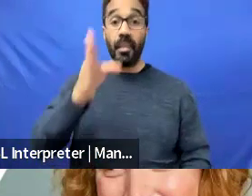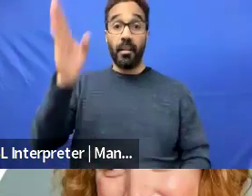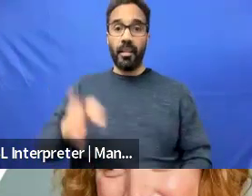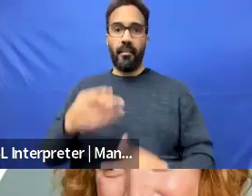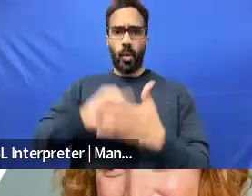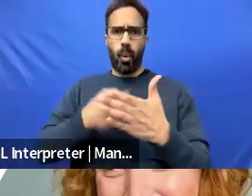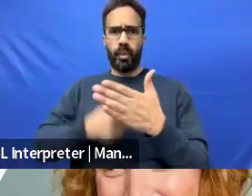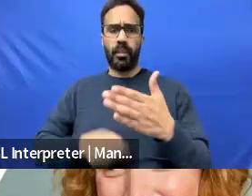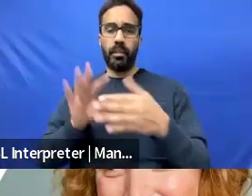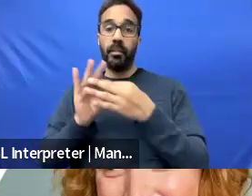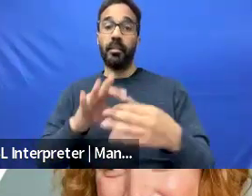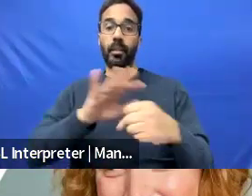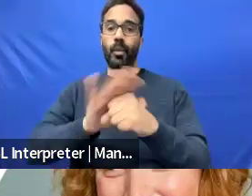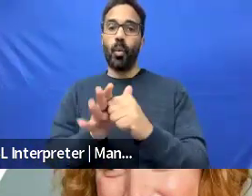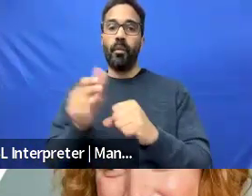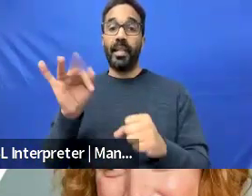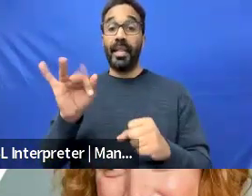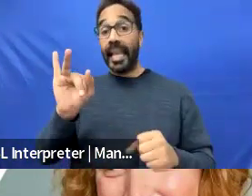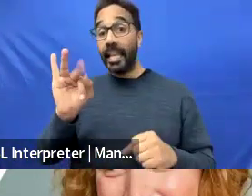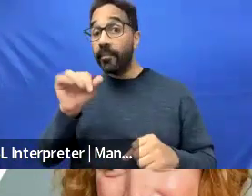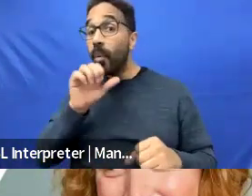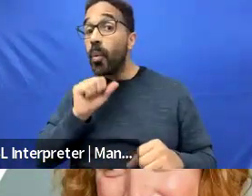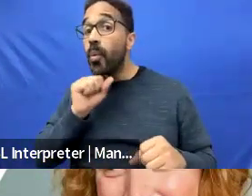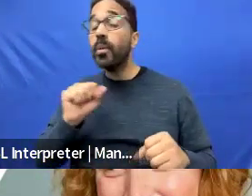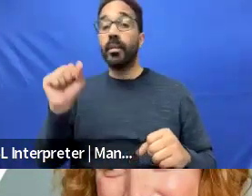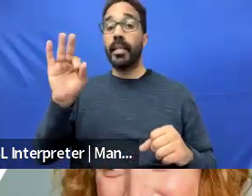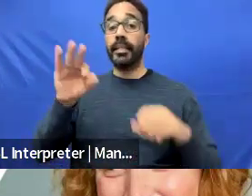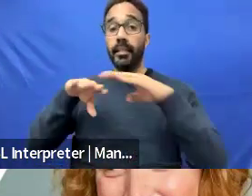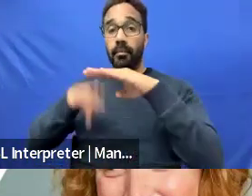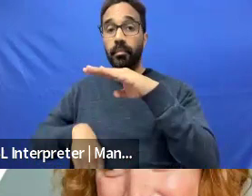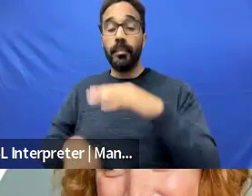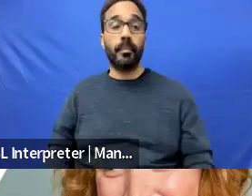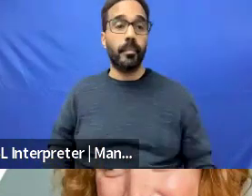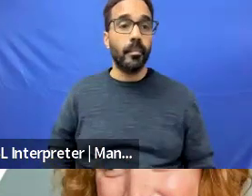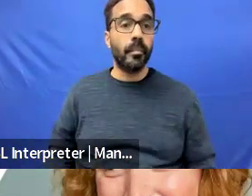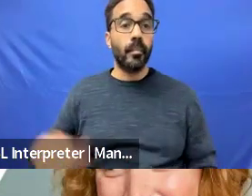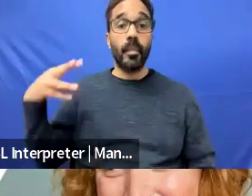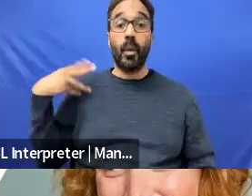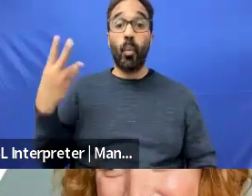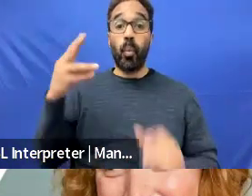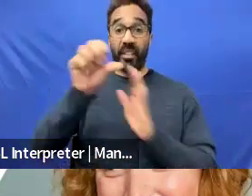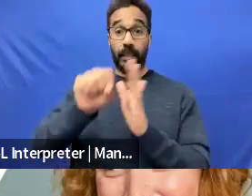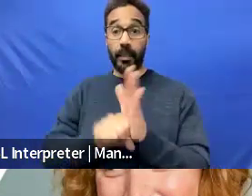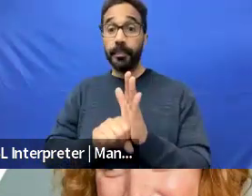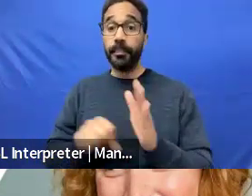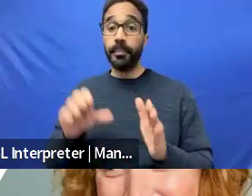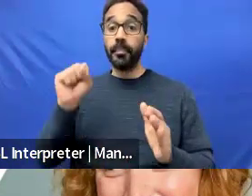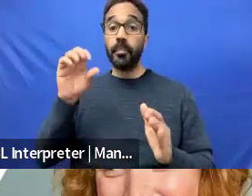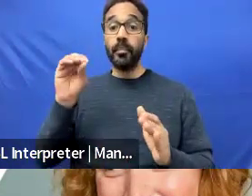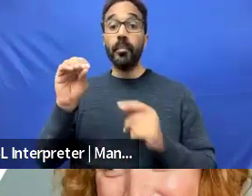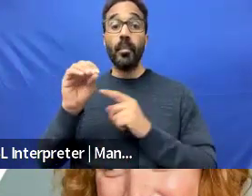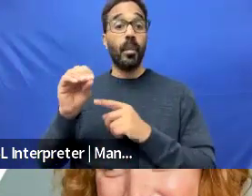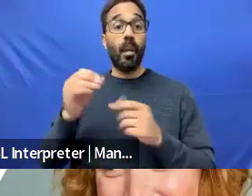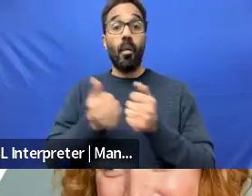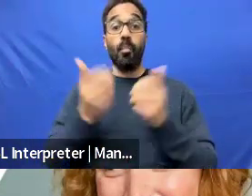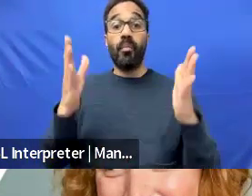around the COVID-19 vaccine if you're under the age of 19 in Washington State. So providers in the childhood vaccine